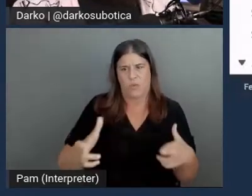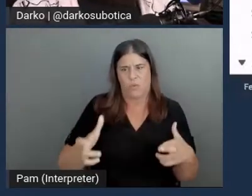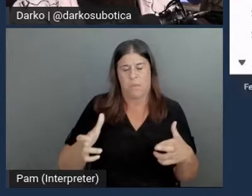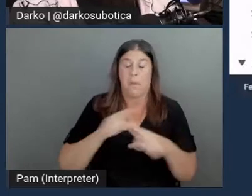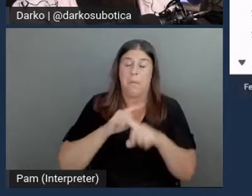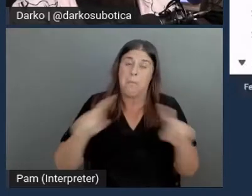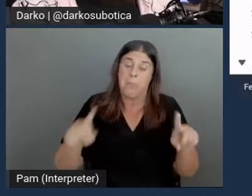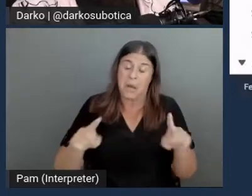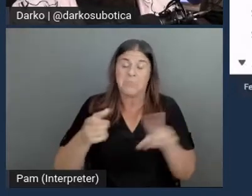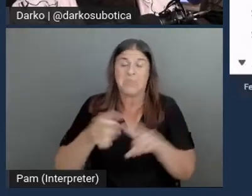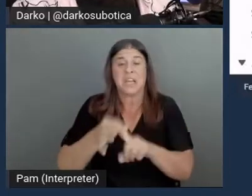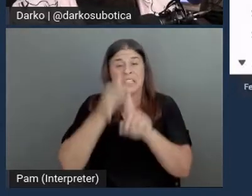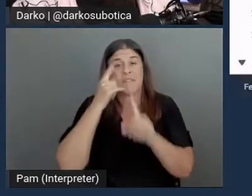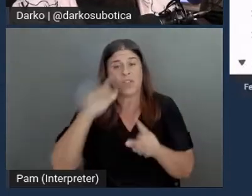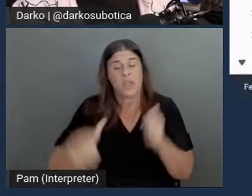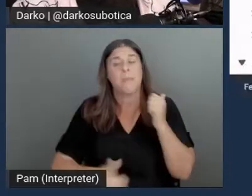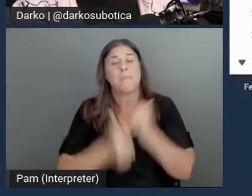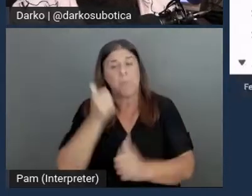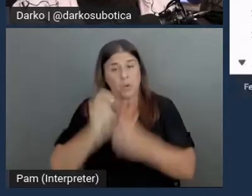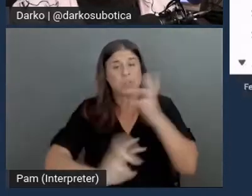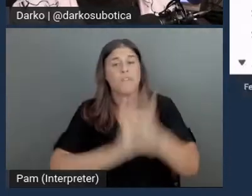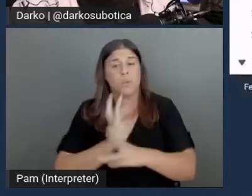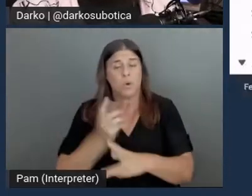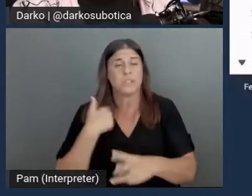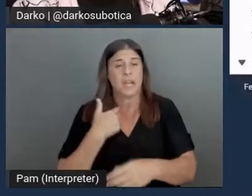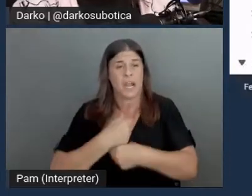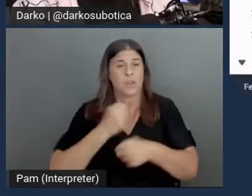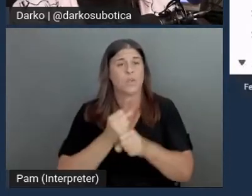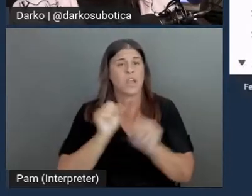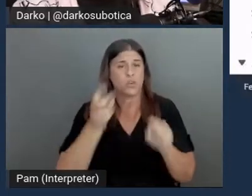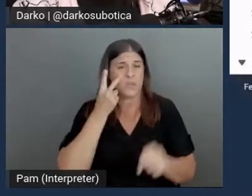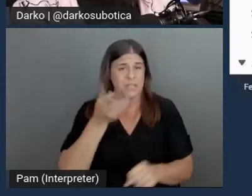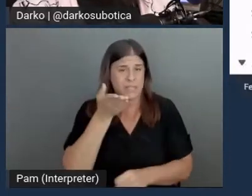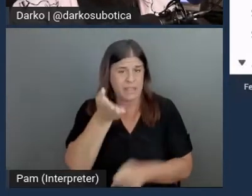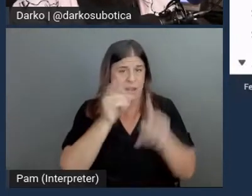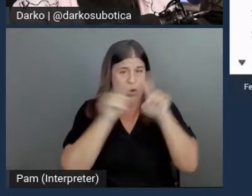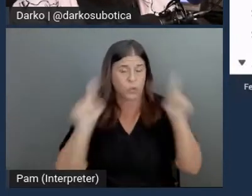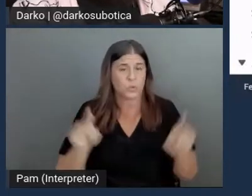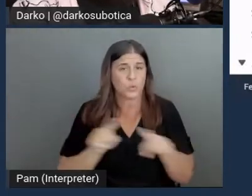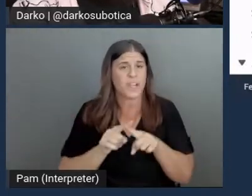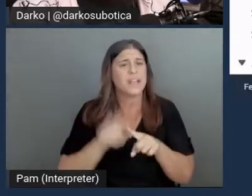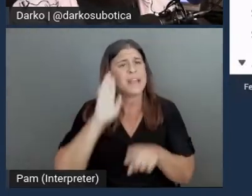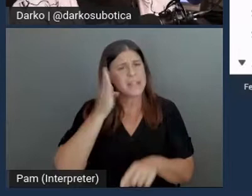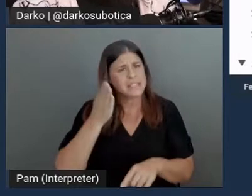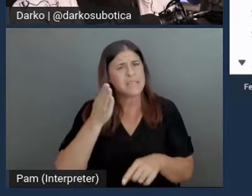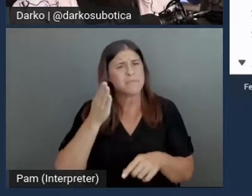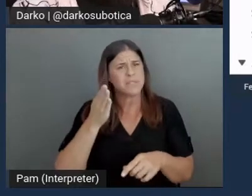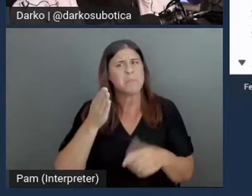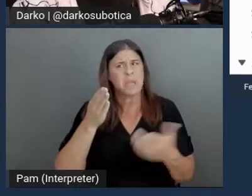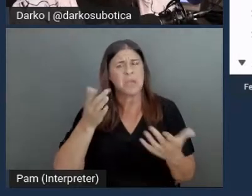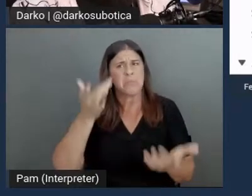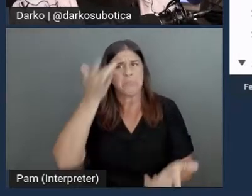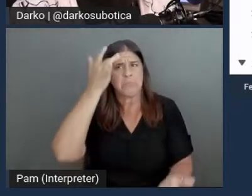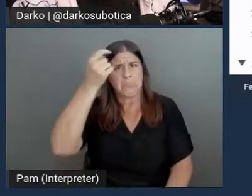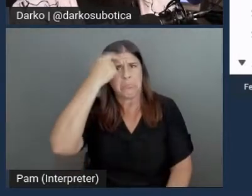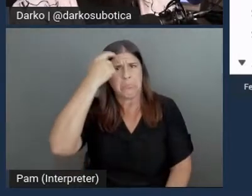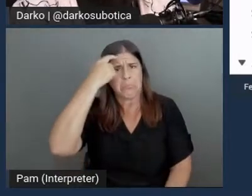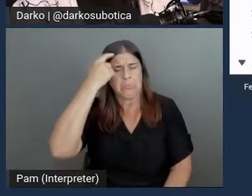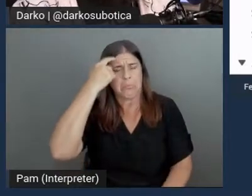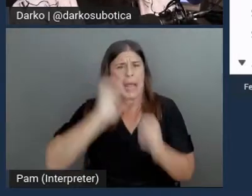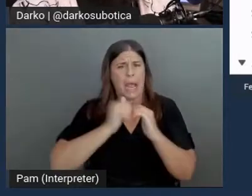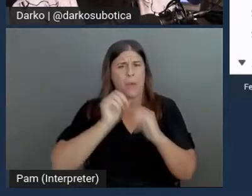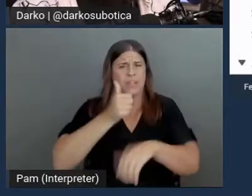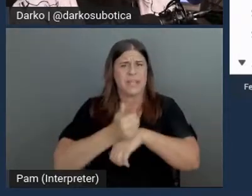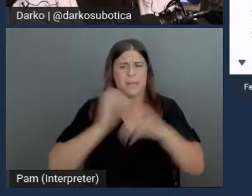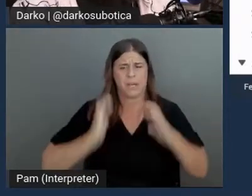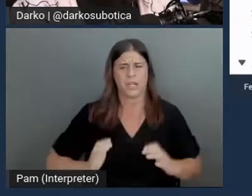apart from that, for most of the worlds that I create, like you can see on the screen, Right. it seems to be in a sensible permutation and combination that customer can